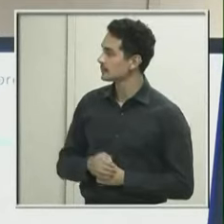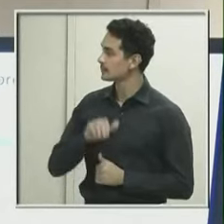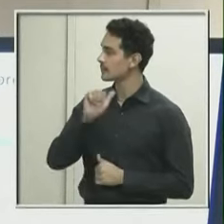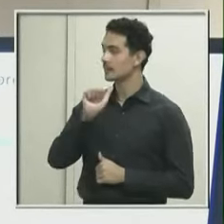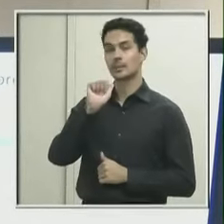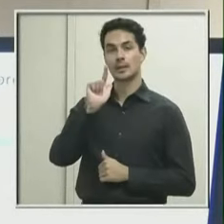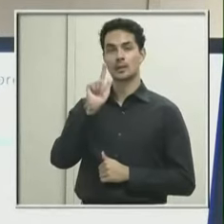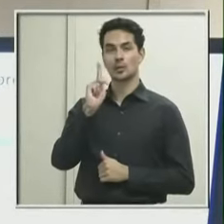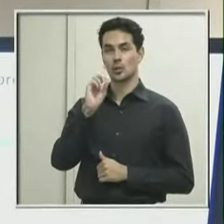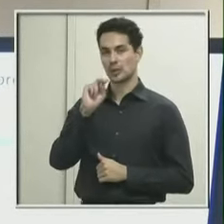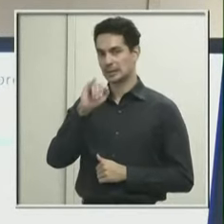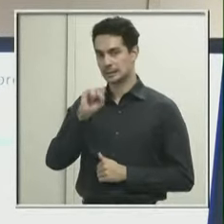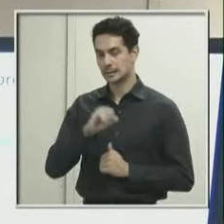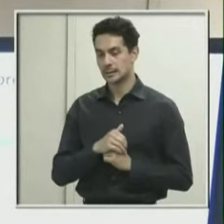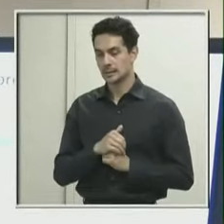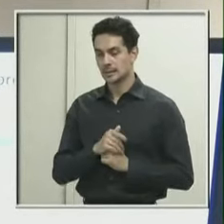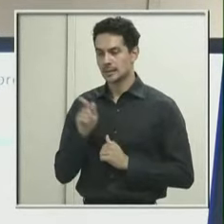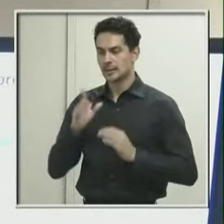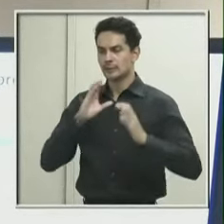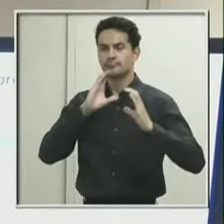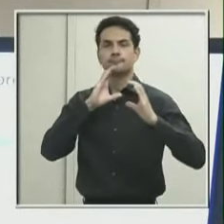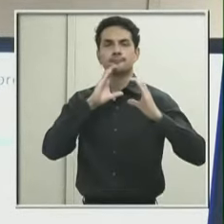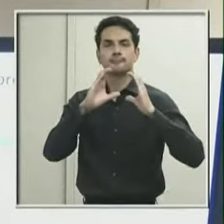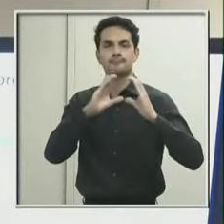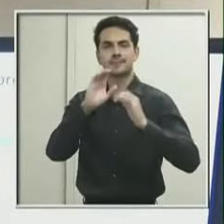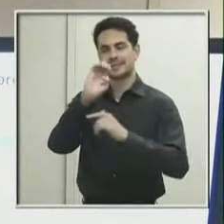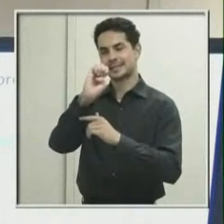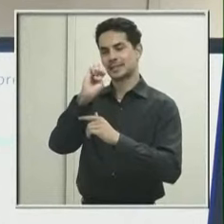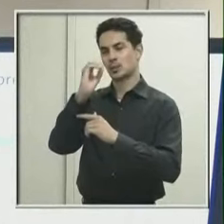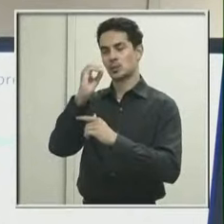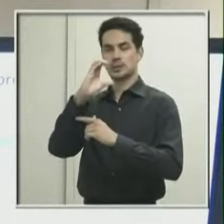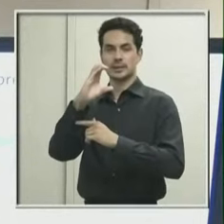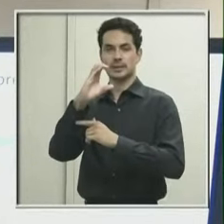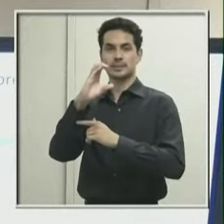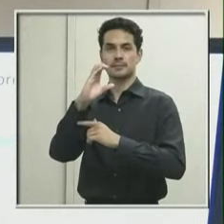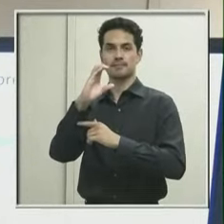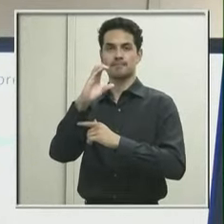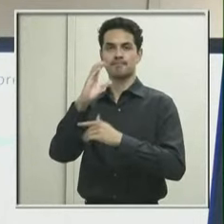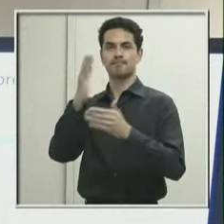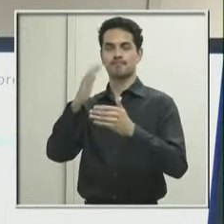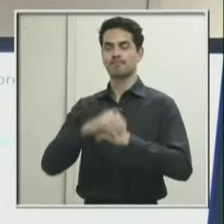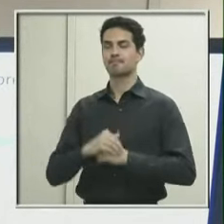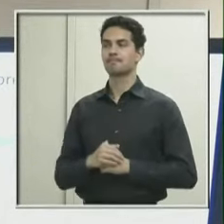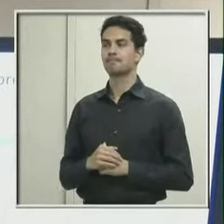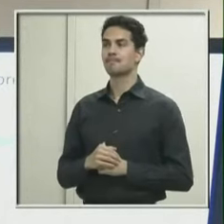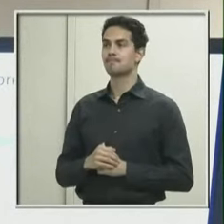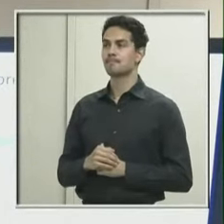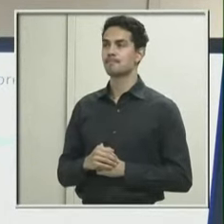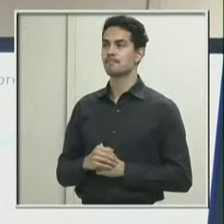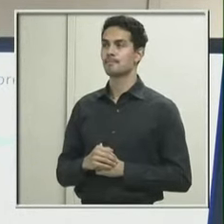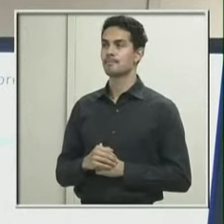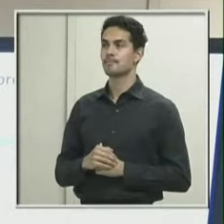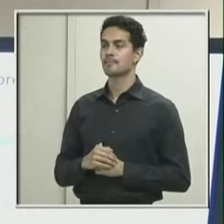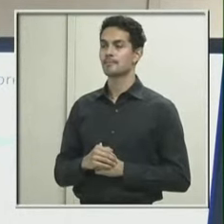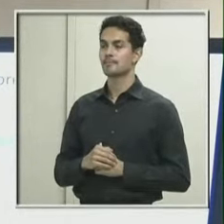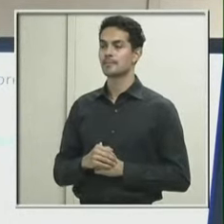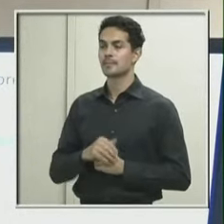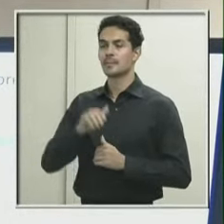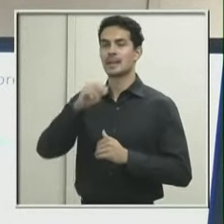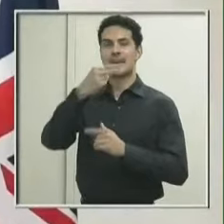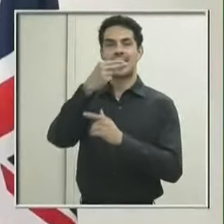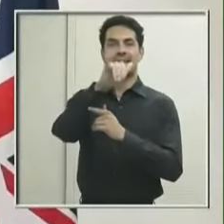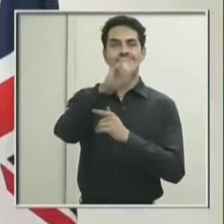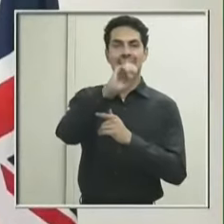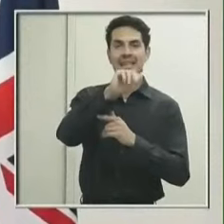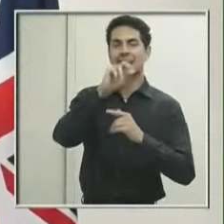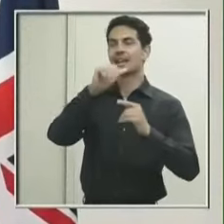I think this is in reference to the communications from the EOC to the HIEMA and other organizations